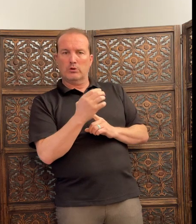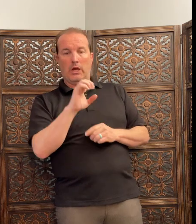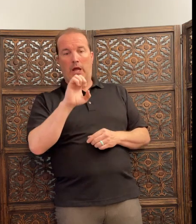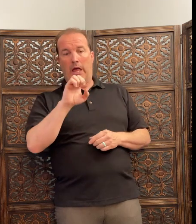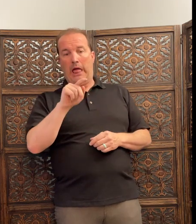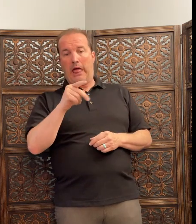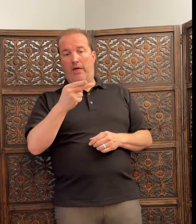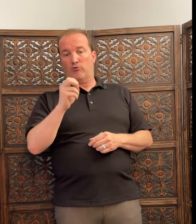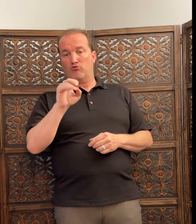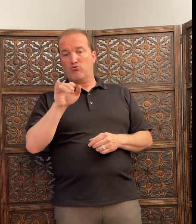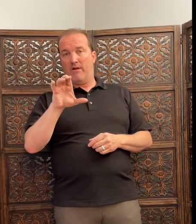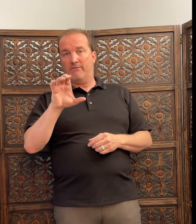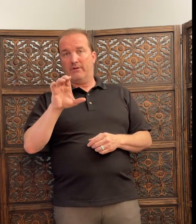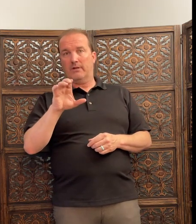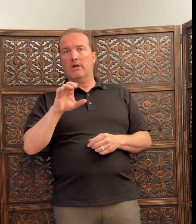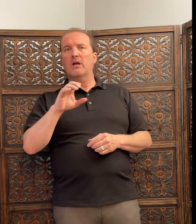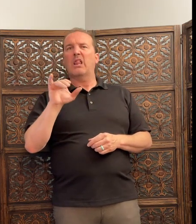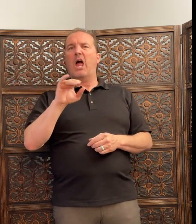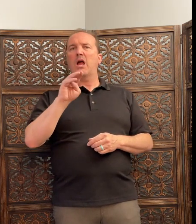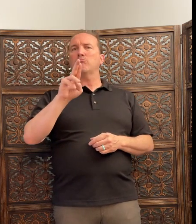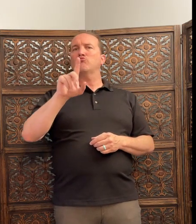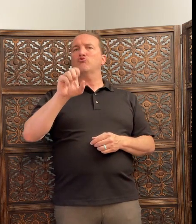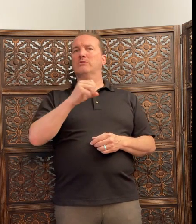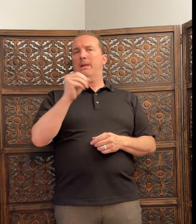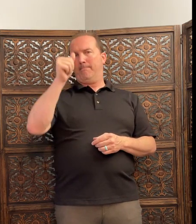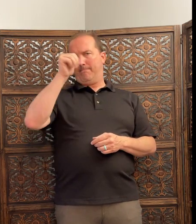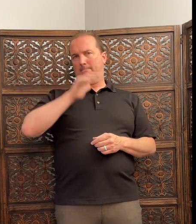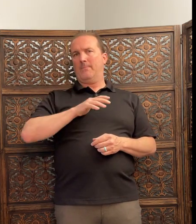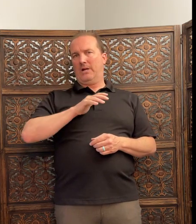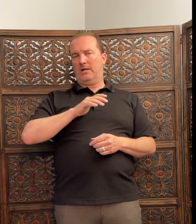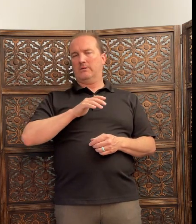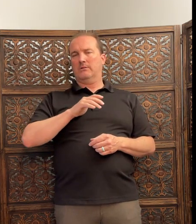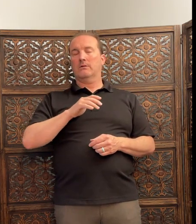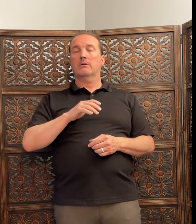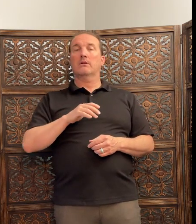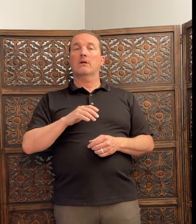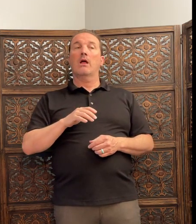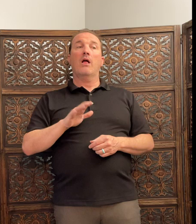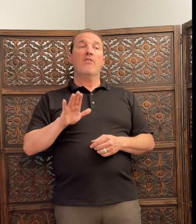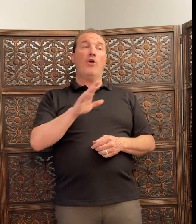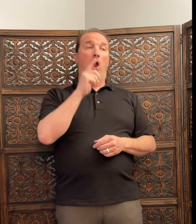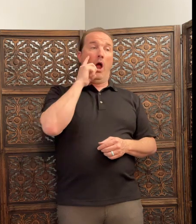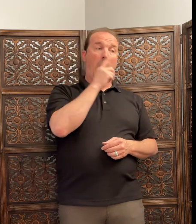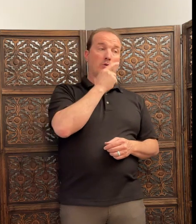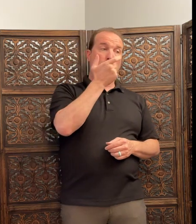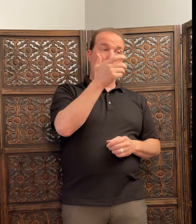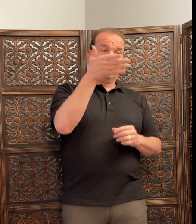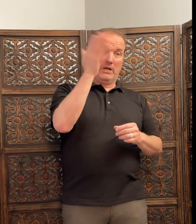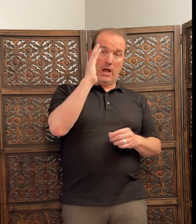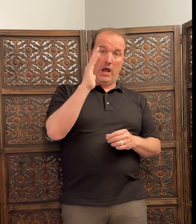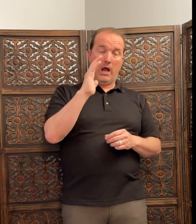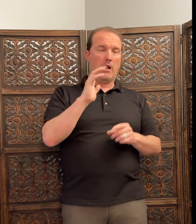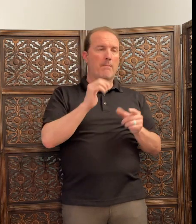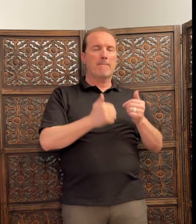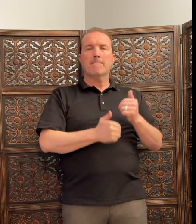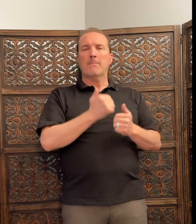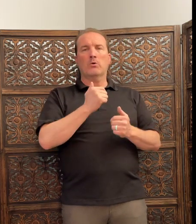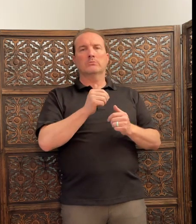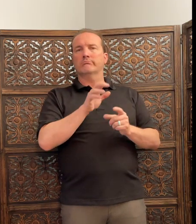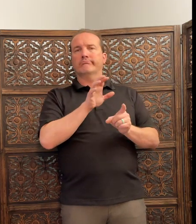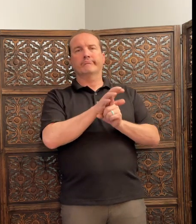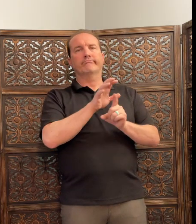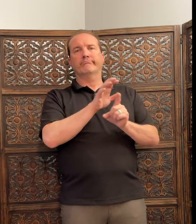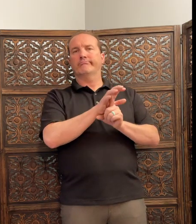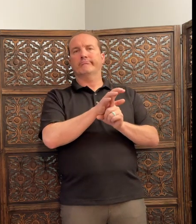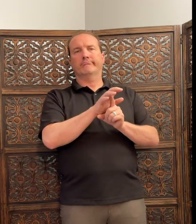appear in her collection of ethnographic folk stories like Mules and Men? In Their Eyes Were Watching God, Zora Neale